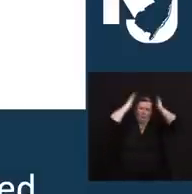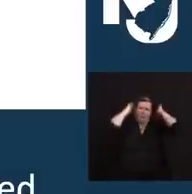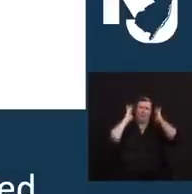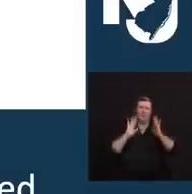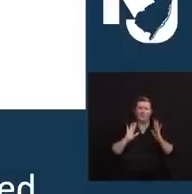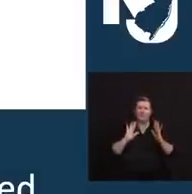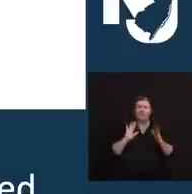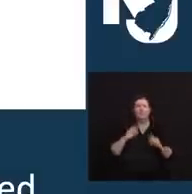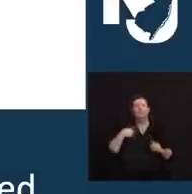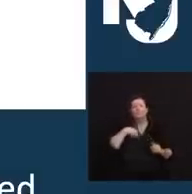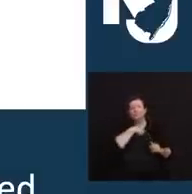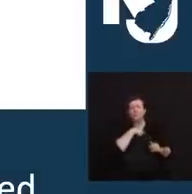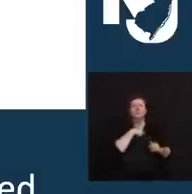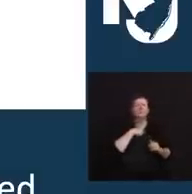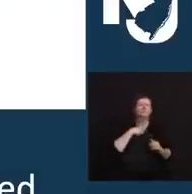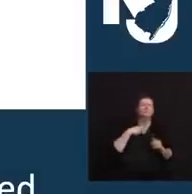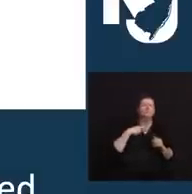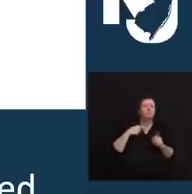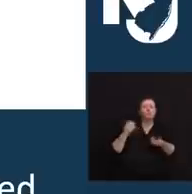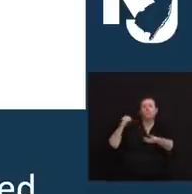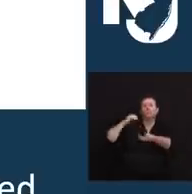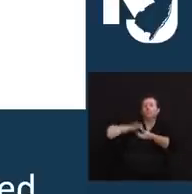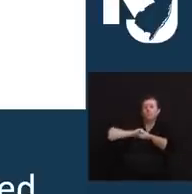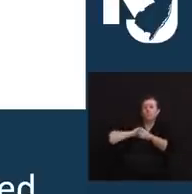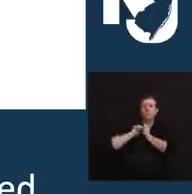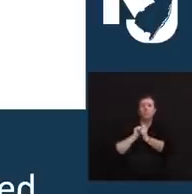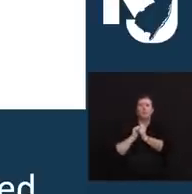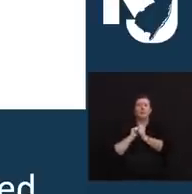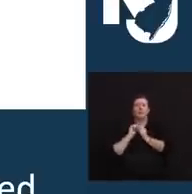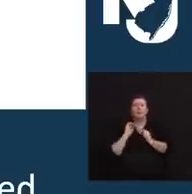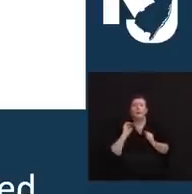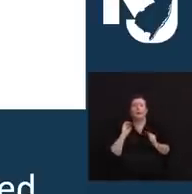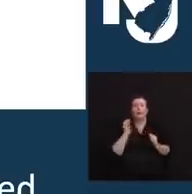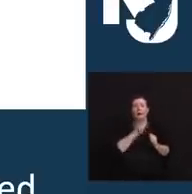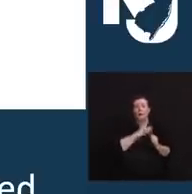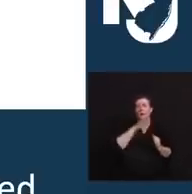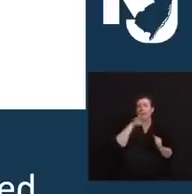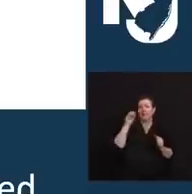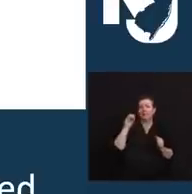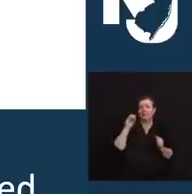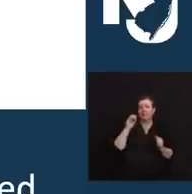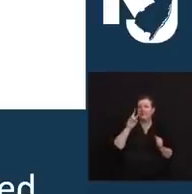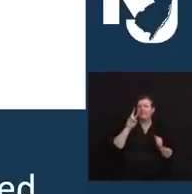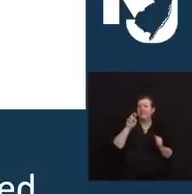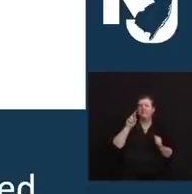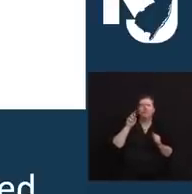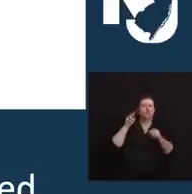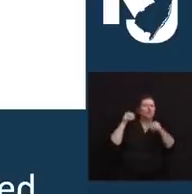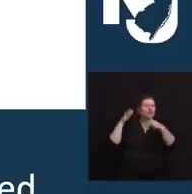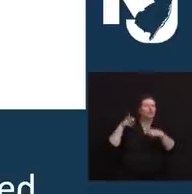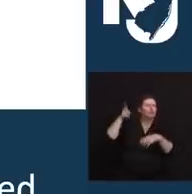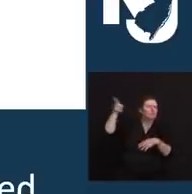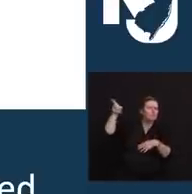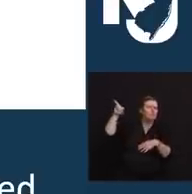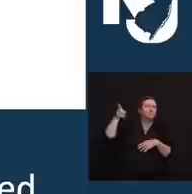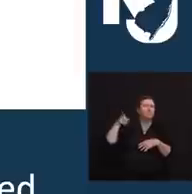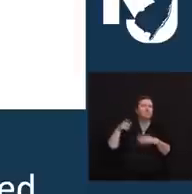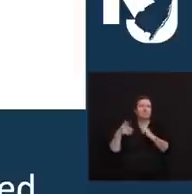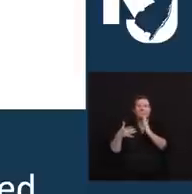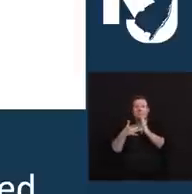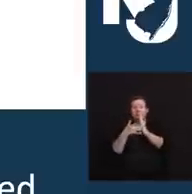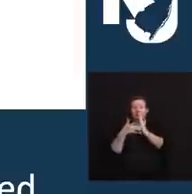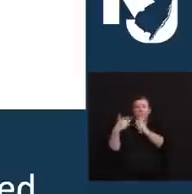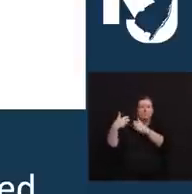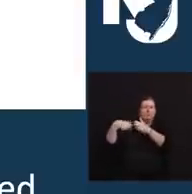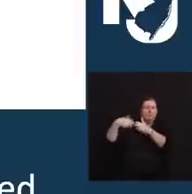head of technology, a huge shout out and his team. And as of this morning, most, if not all, of the issues have been resolved. However, the big